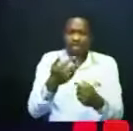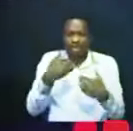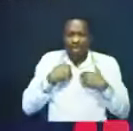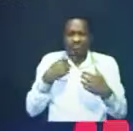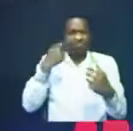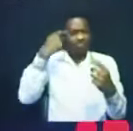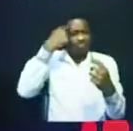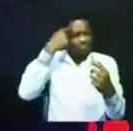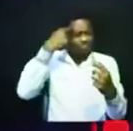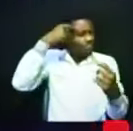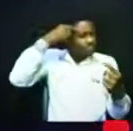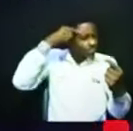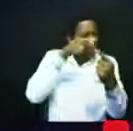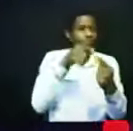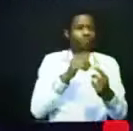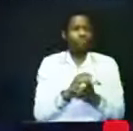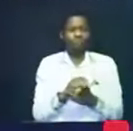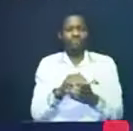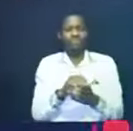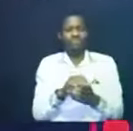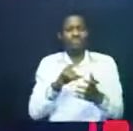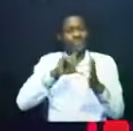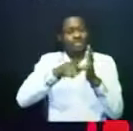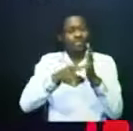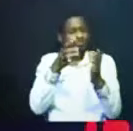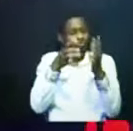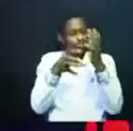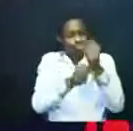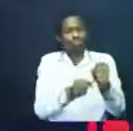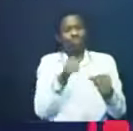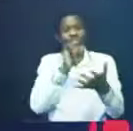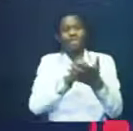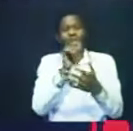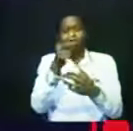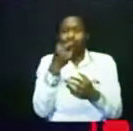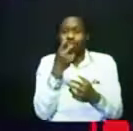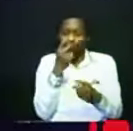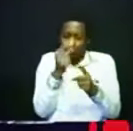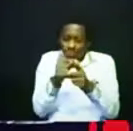Trusting that our words will accomplish whatever we are sent out to do.